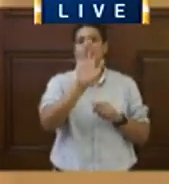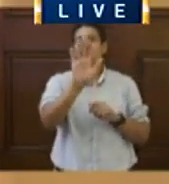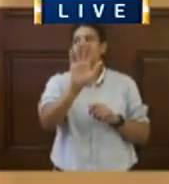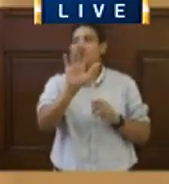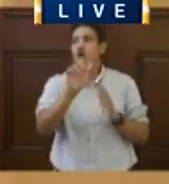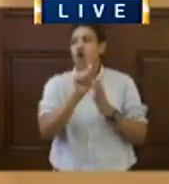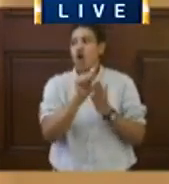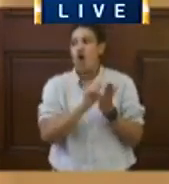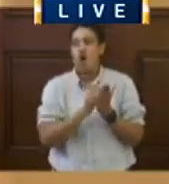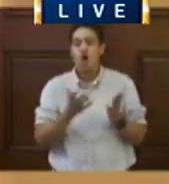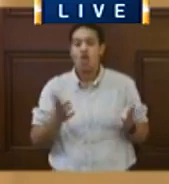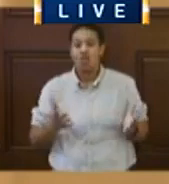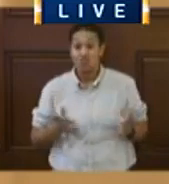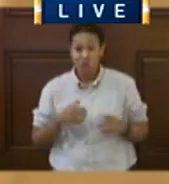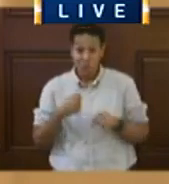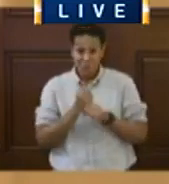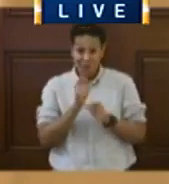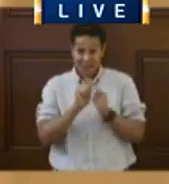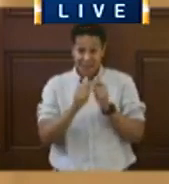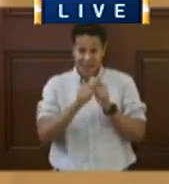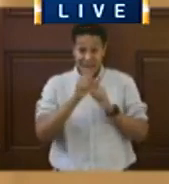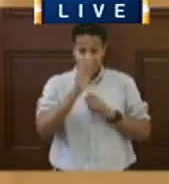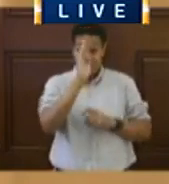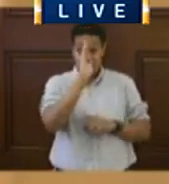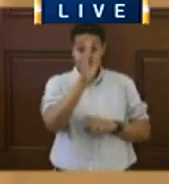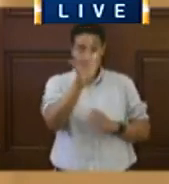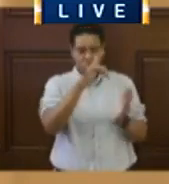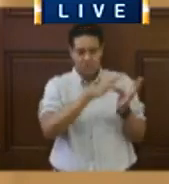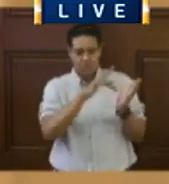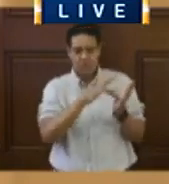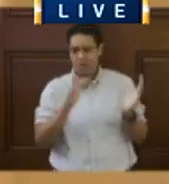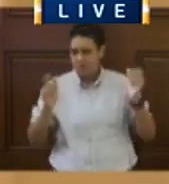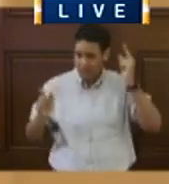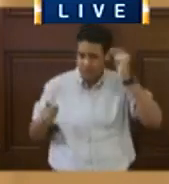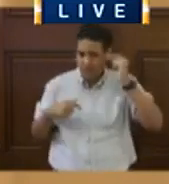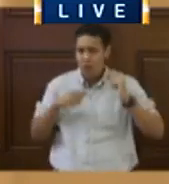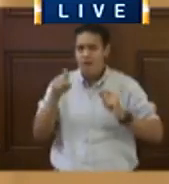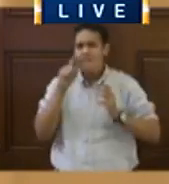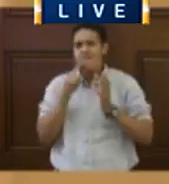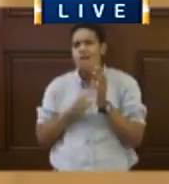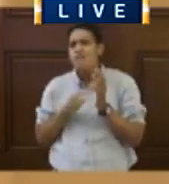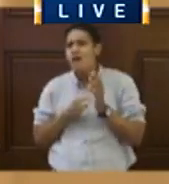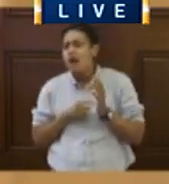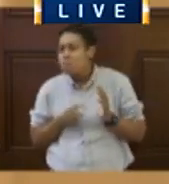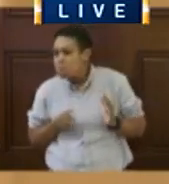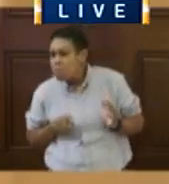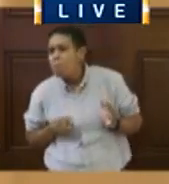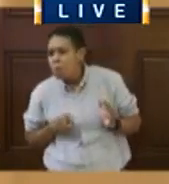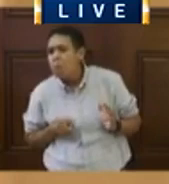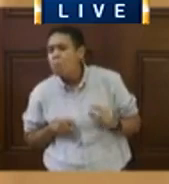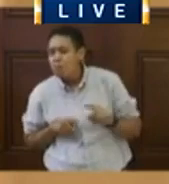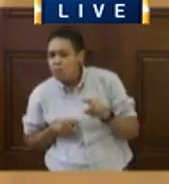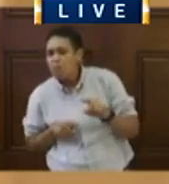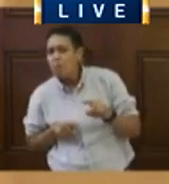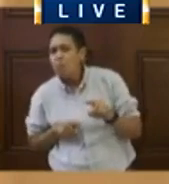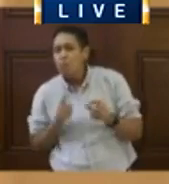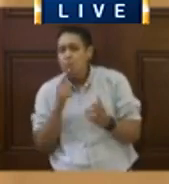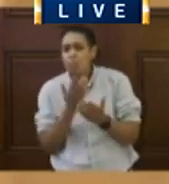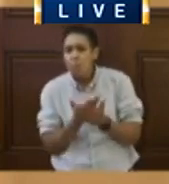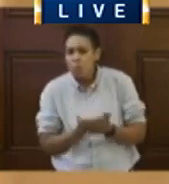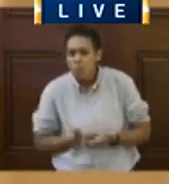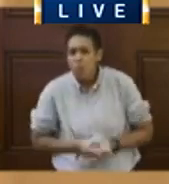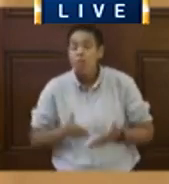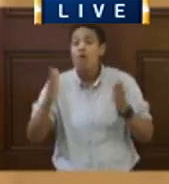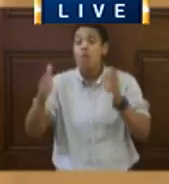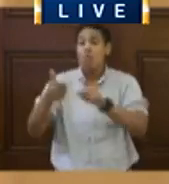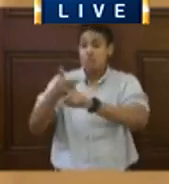To make that cash transfer, however, we have to verify that the person who applies